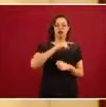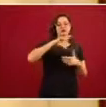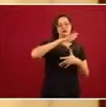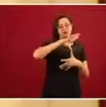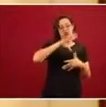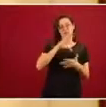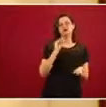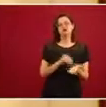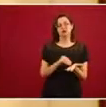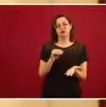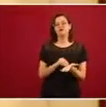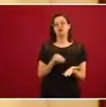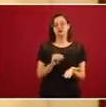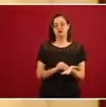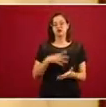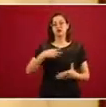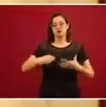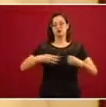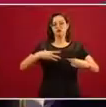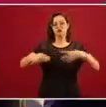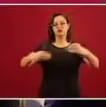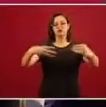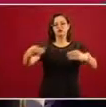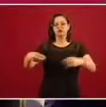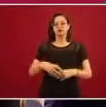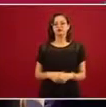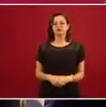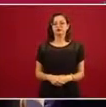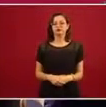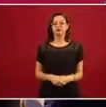decrease. Now it is at a 53%.